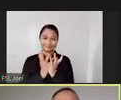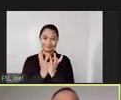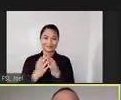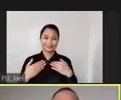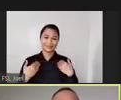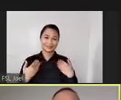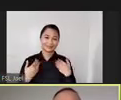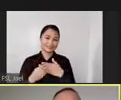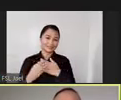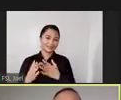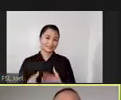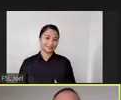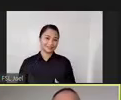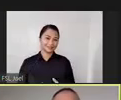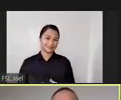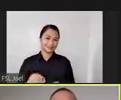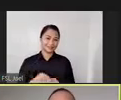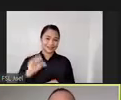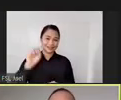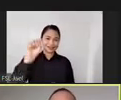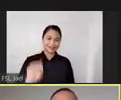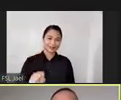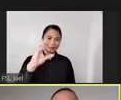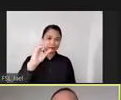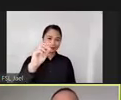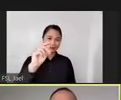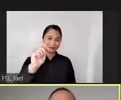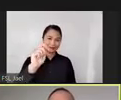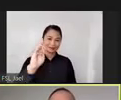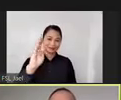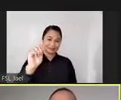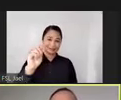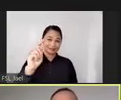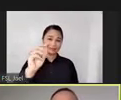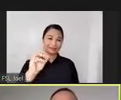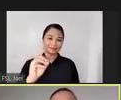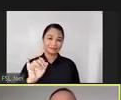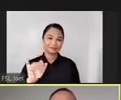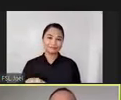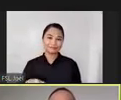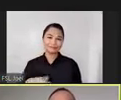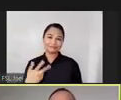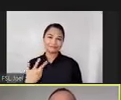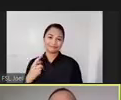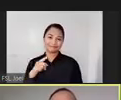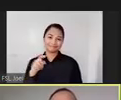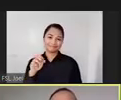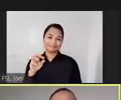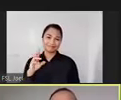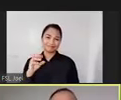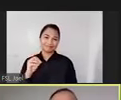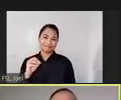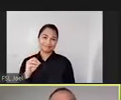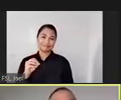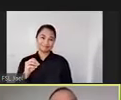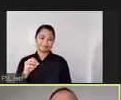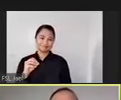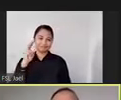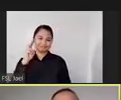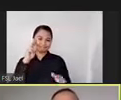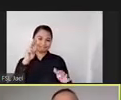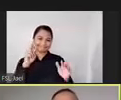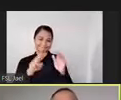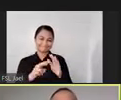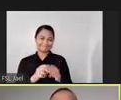concept can lead into a vicious circular system of generosity and greatness of spirit, like how Alex